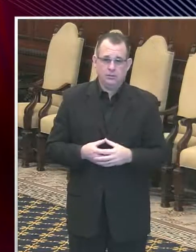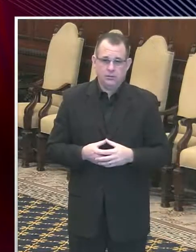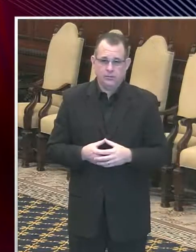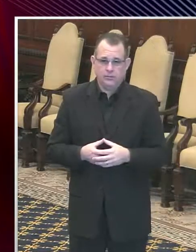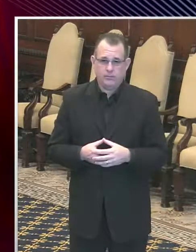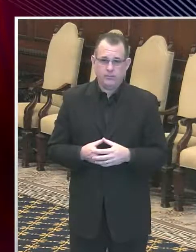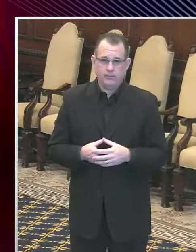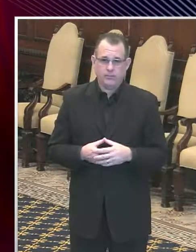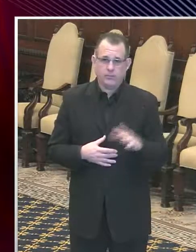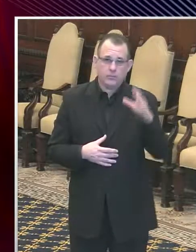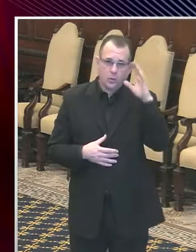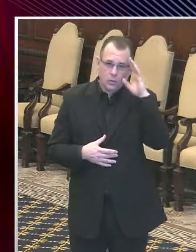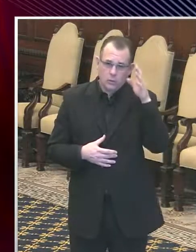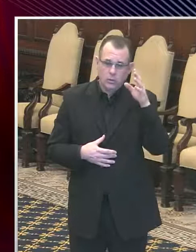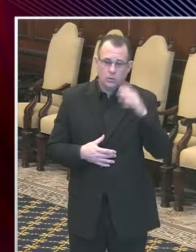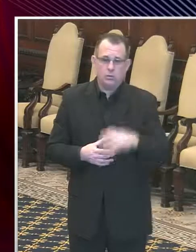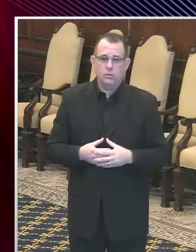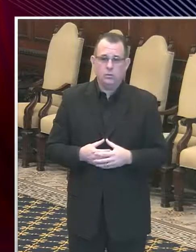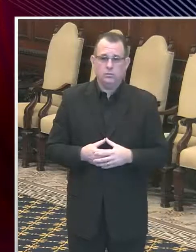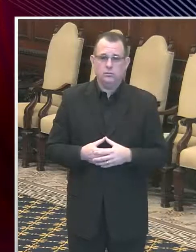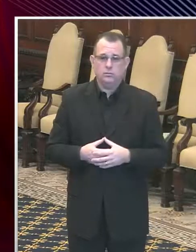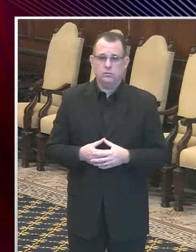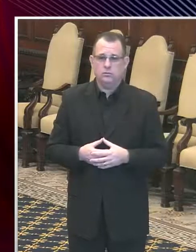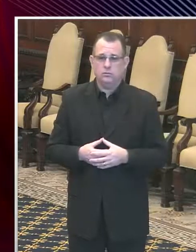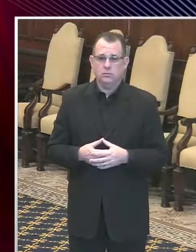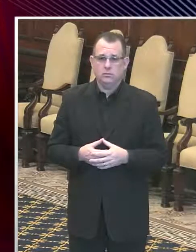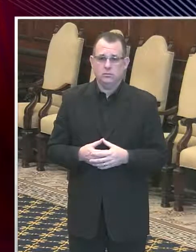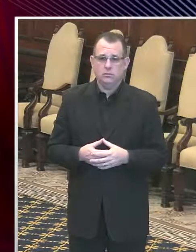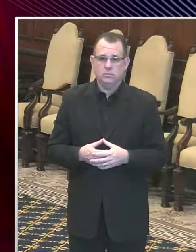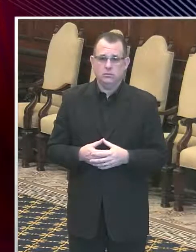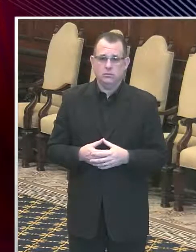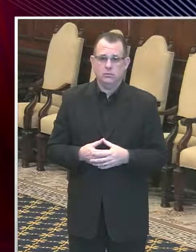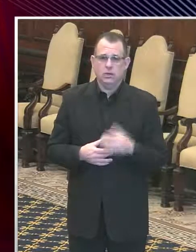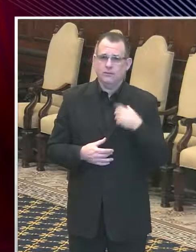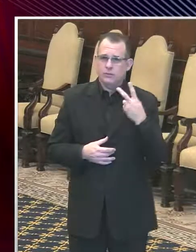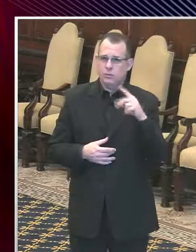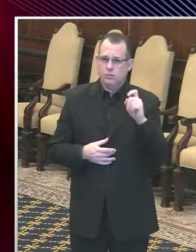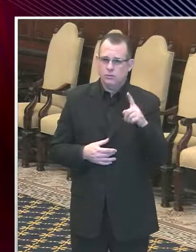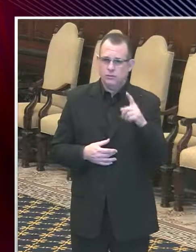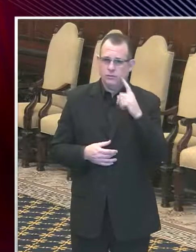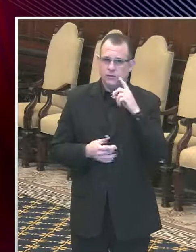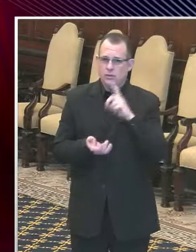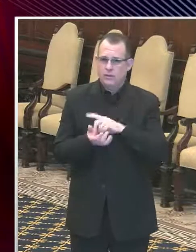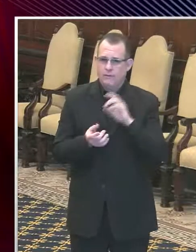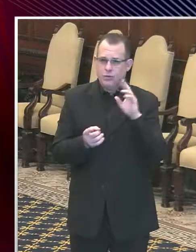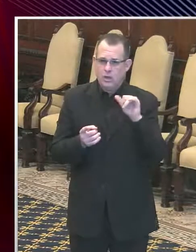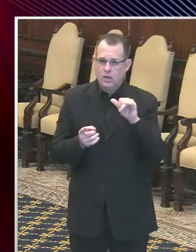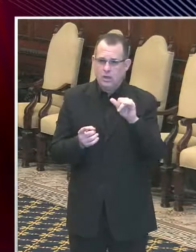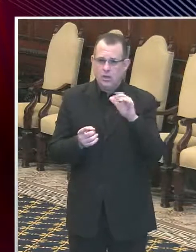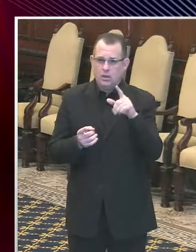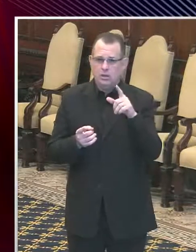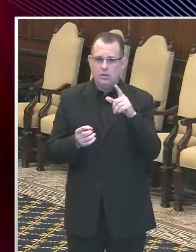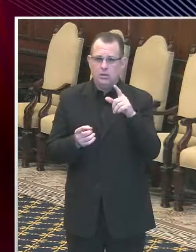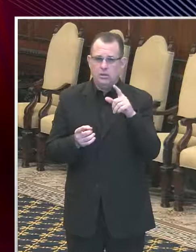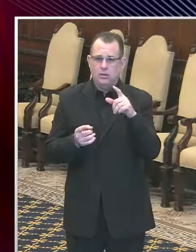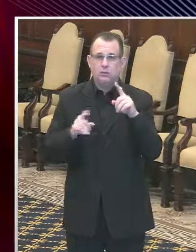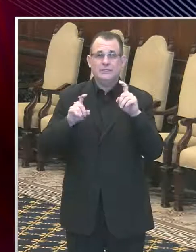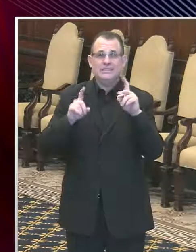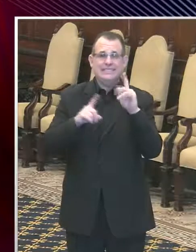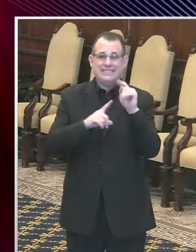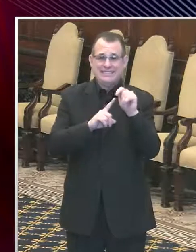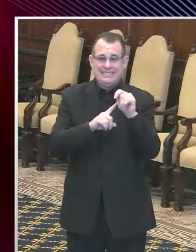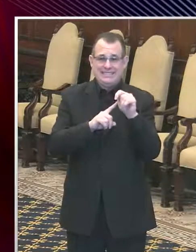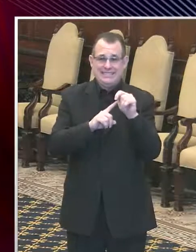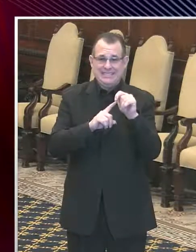you for doing this. 2 questions. Dr. Farley, when the testing kits and